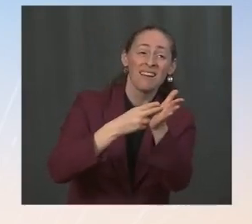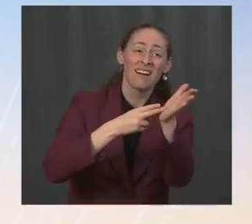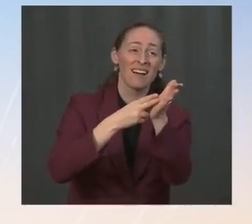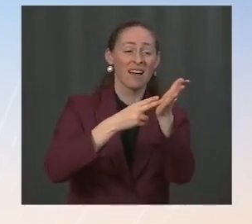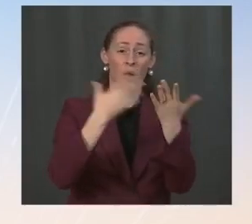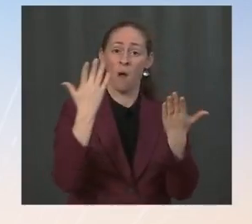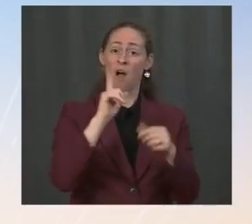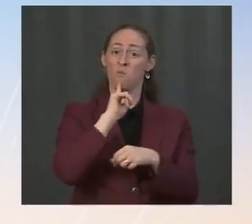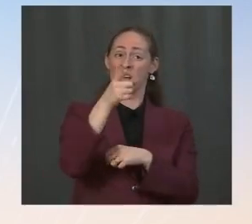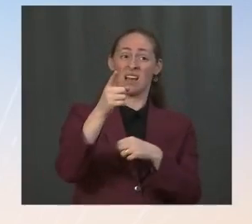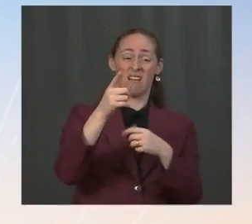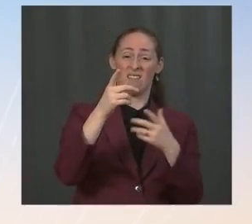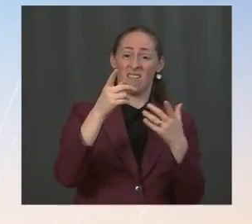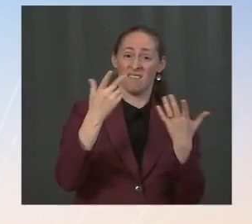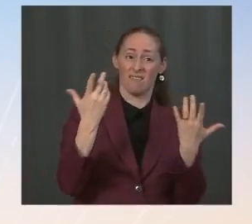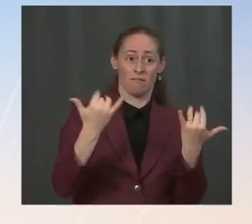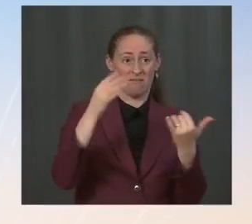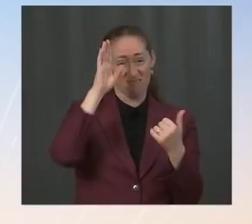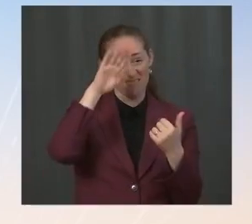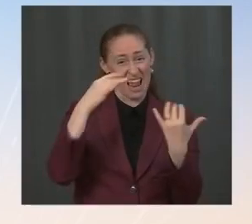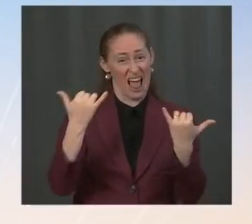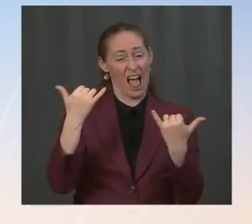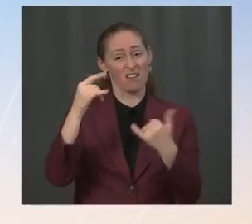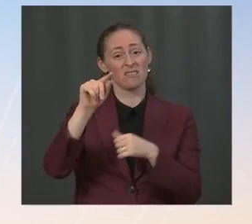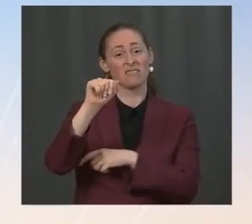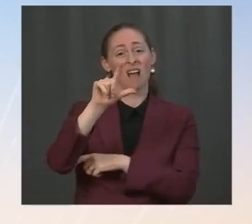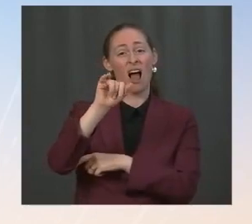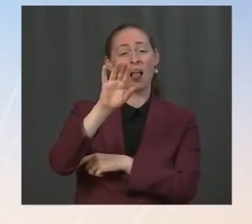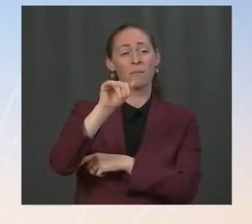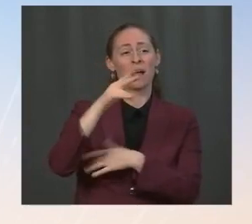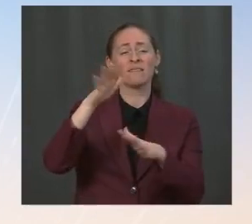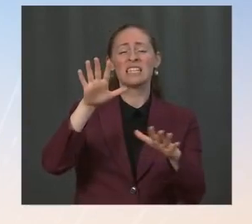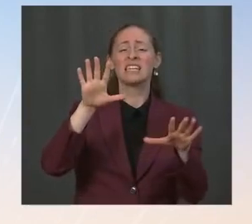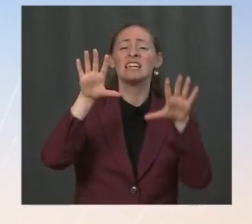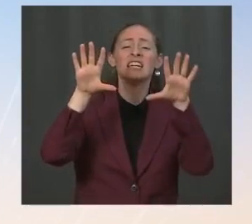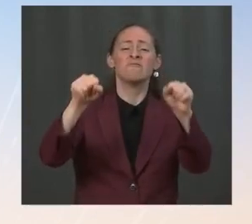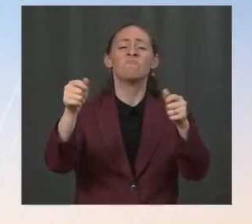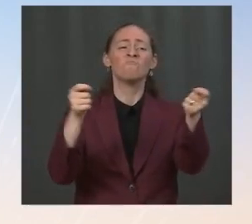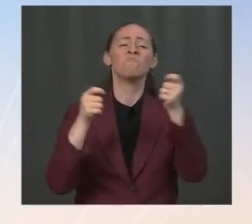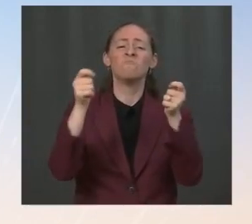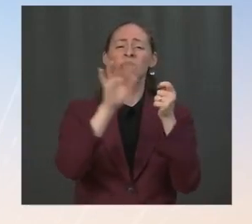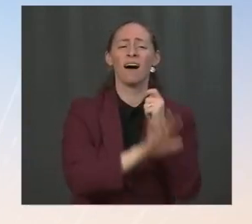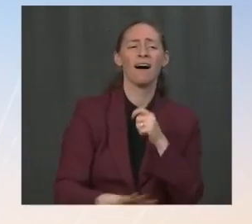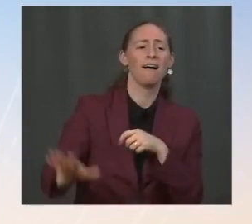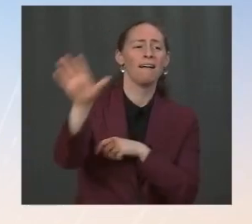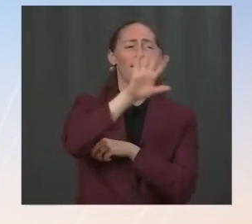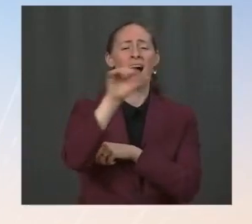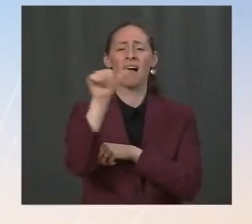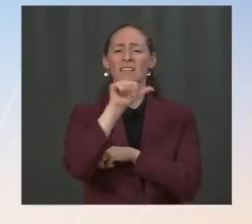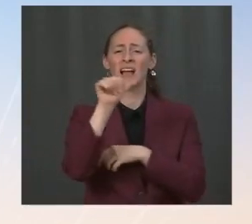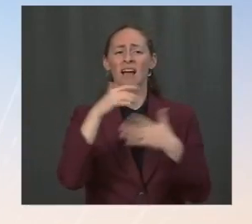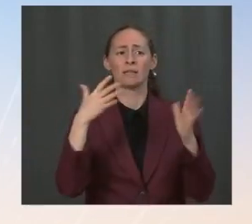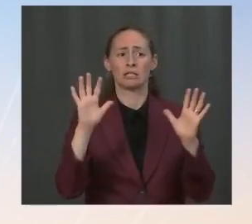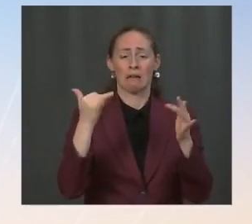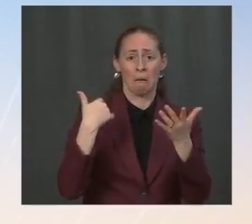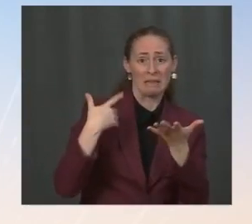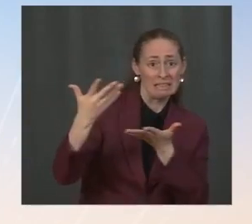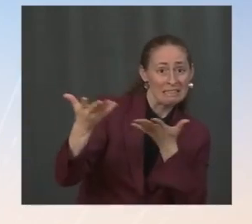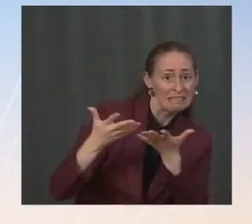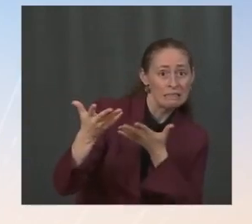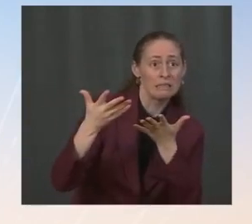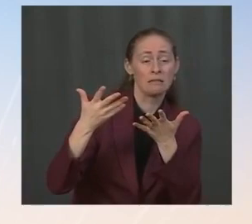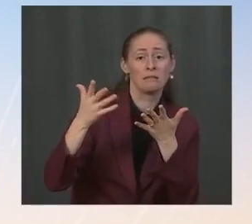Afghanistan. And to date, because of coordination with the Taliban, we've been able to evacuate more than 104,000 people,